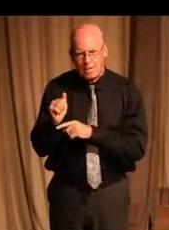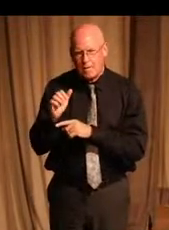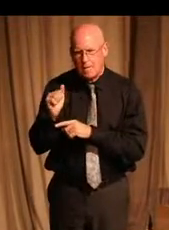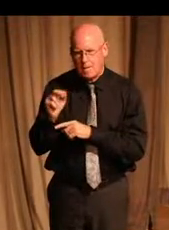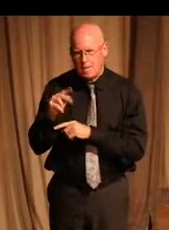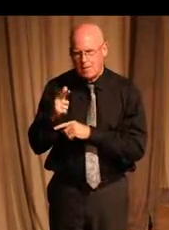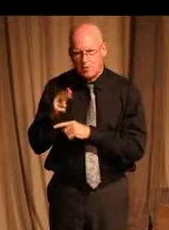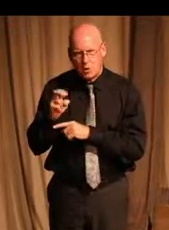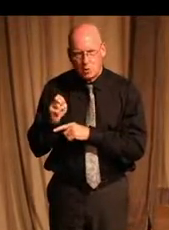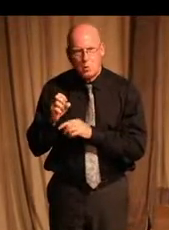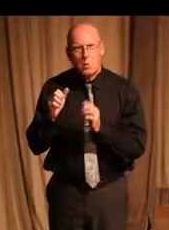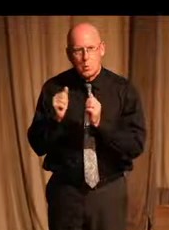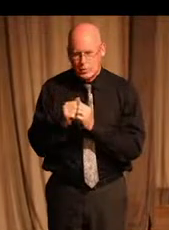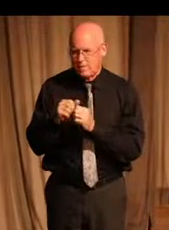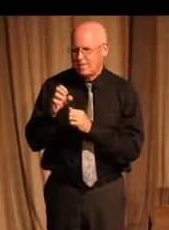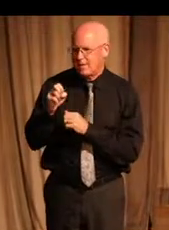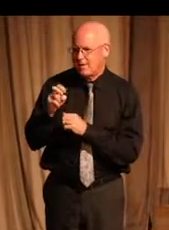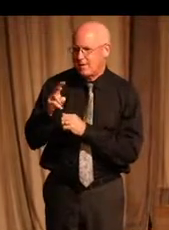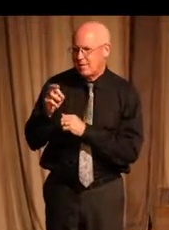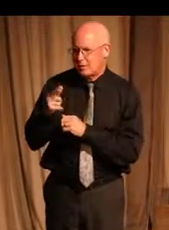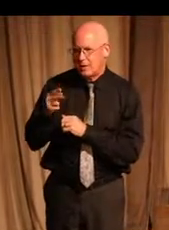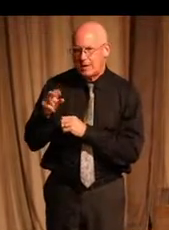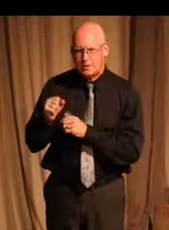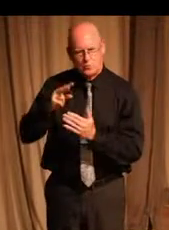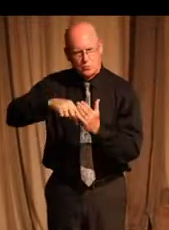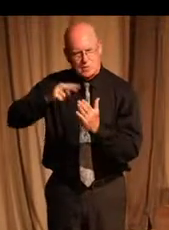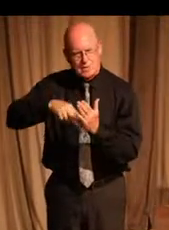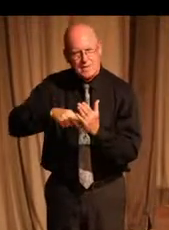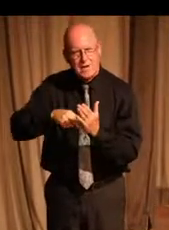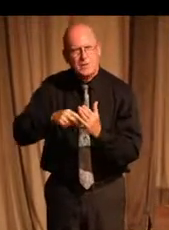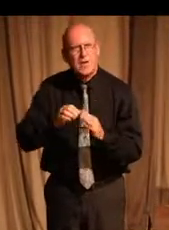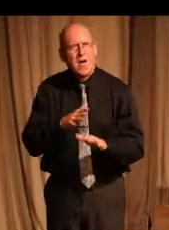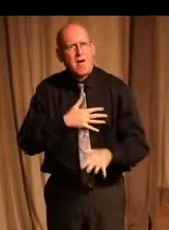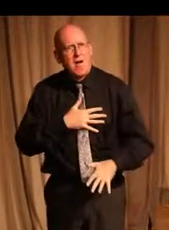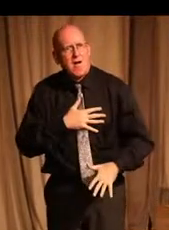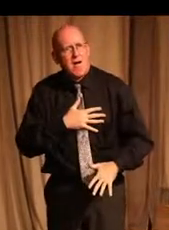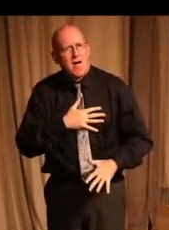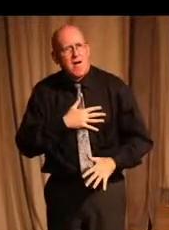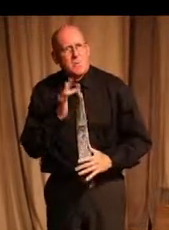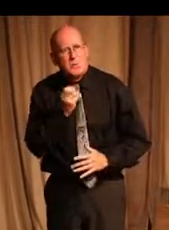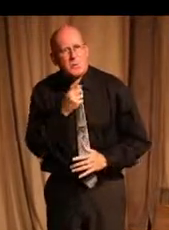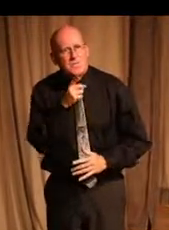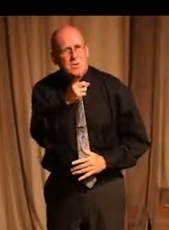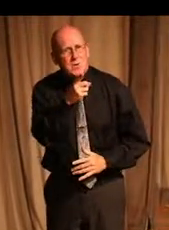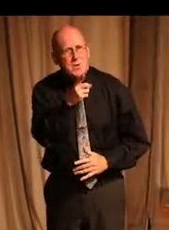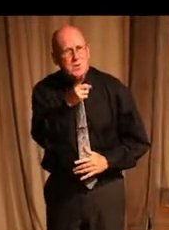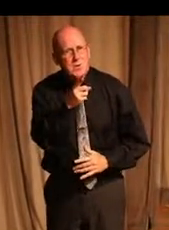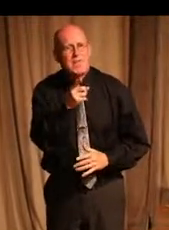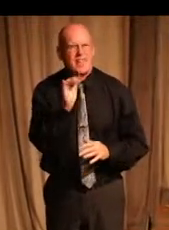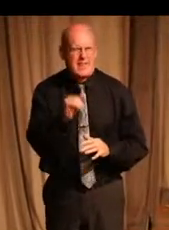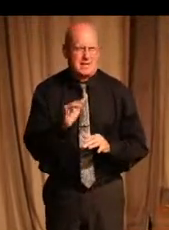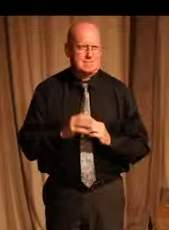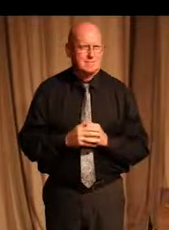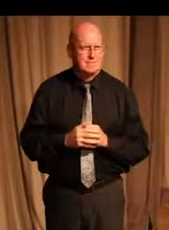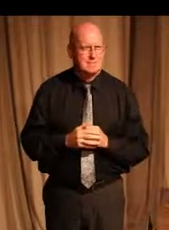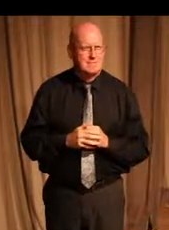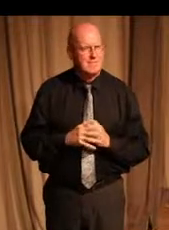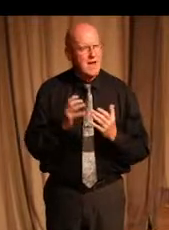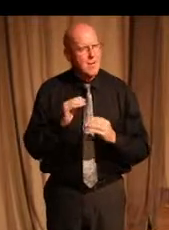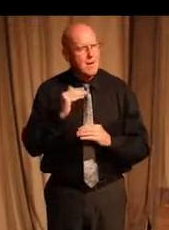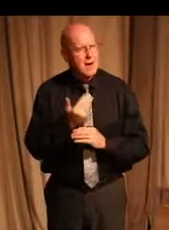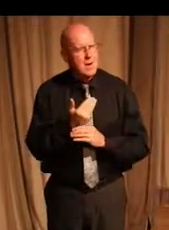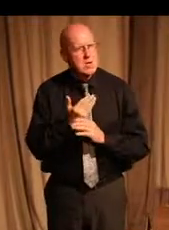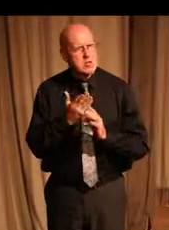with the Everglades all around. Like, it was such a moment, you know, in the film. And that's kind of where I want